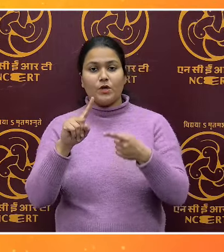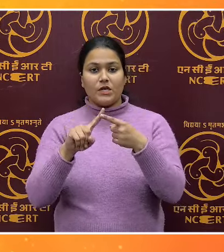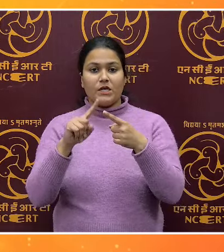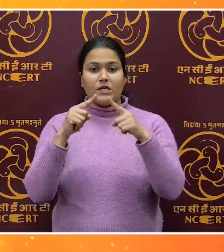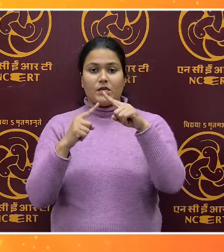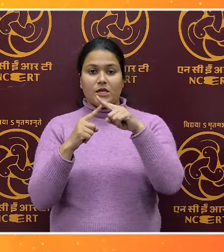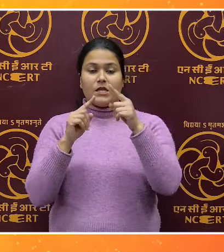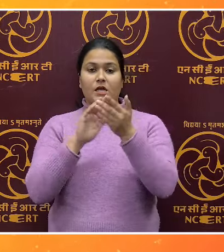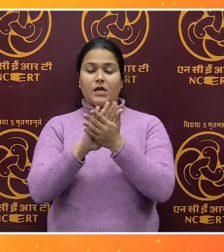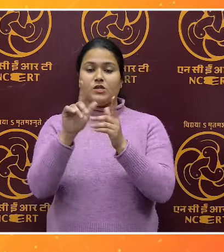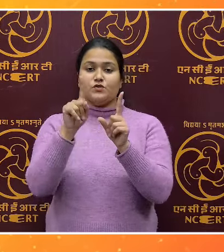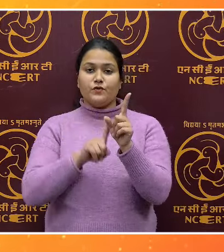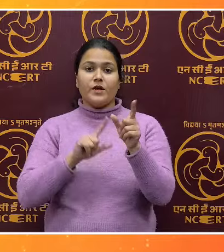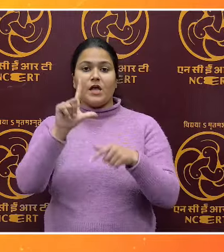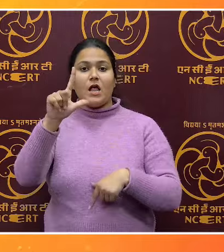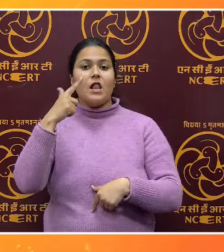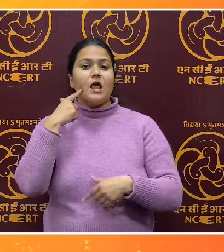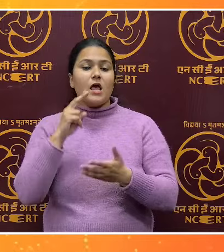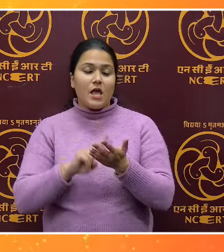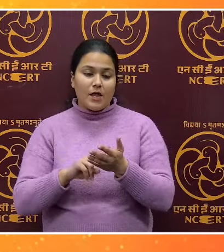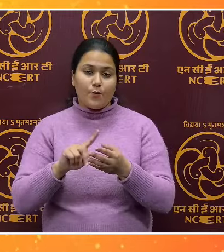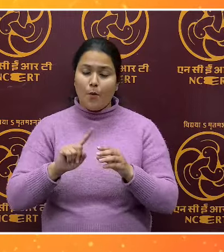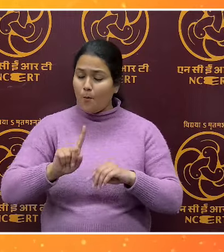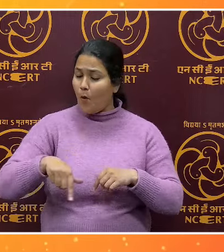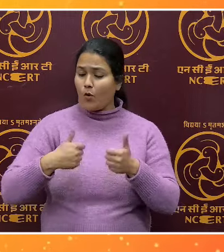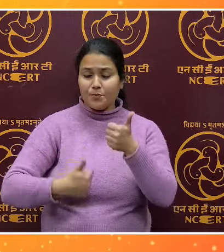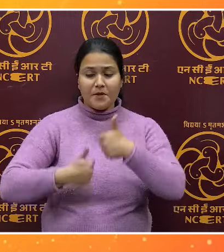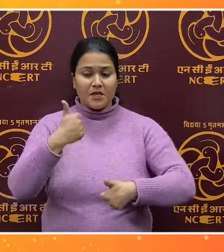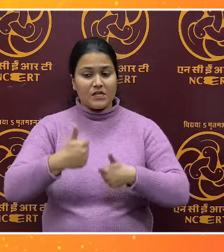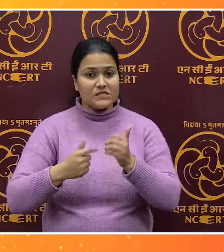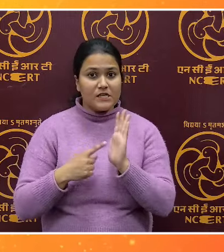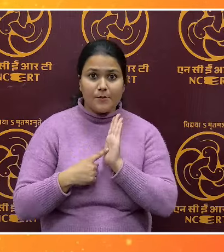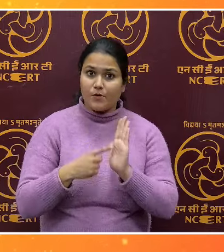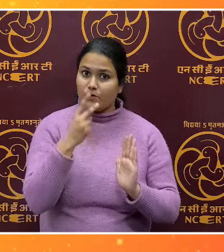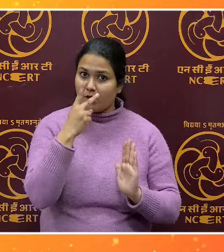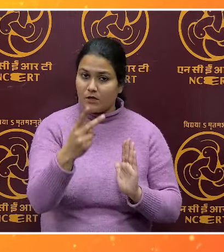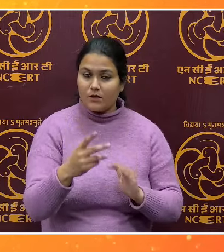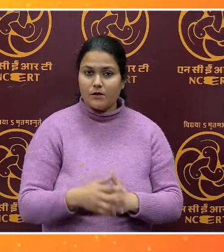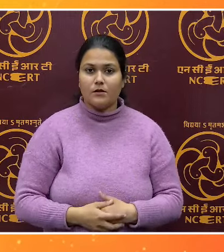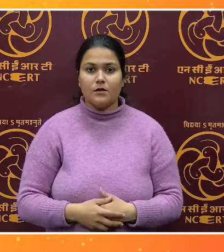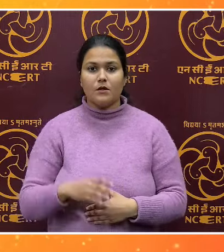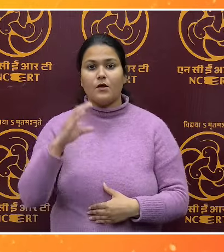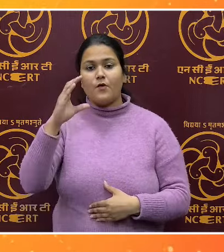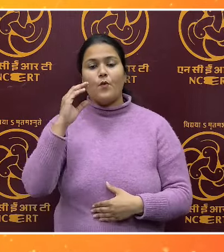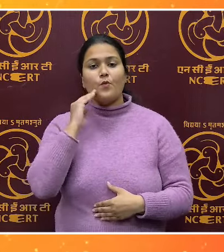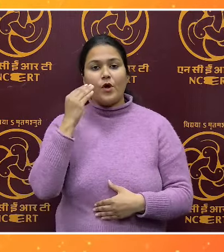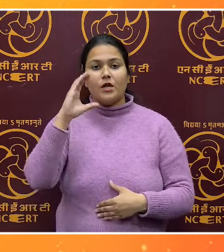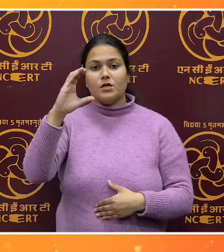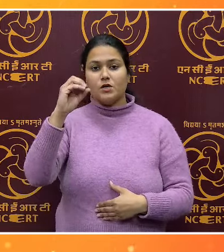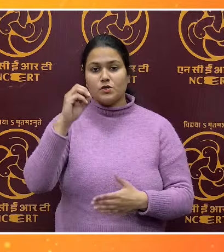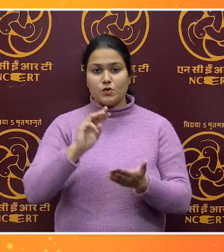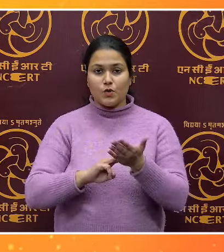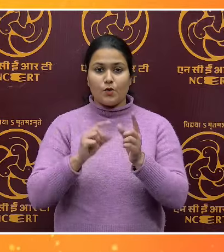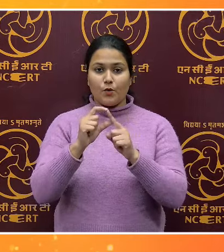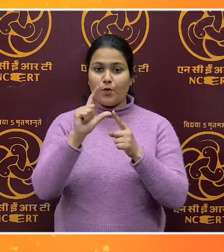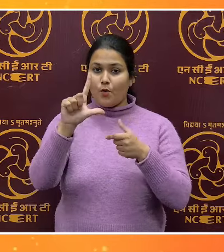comes in many times in examinations also. If we talk about like complexity, then this kind of